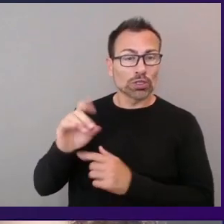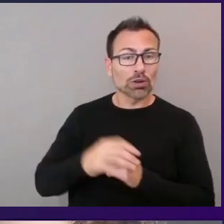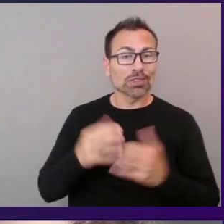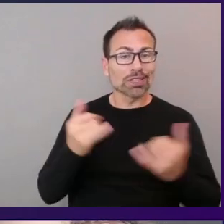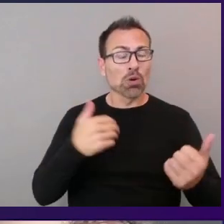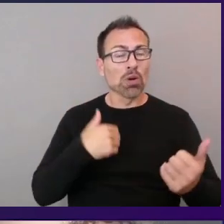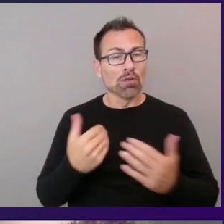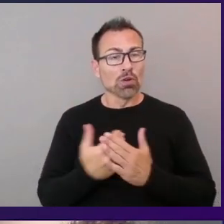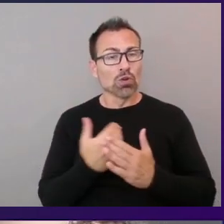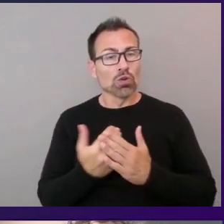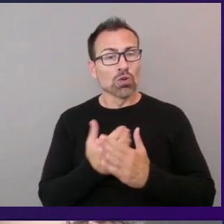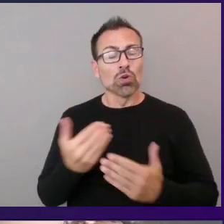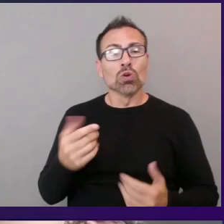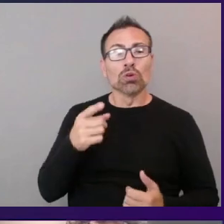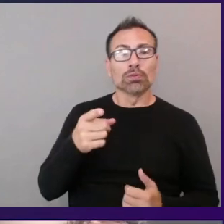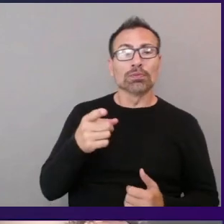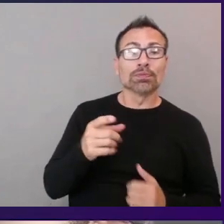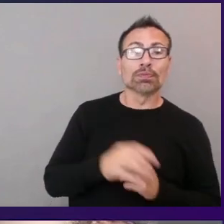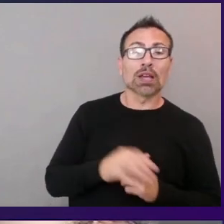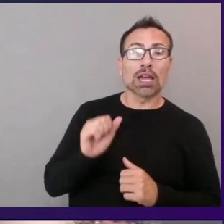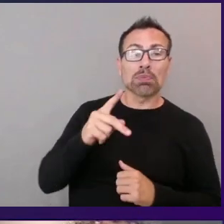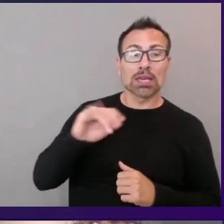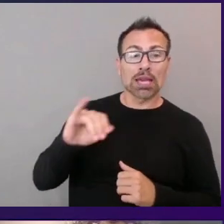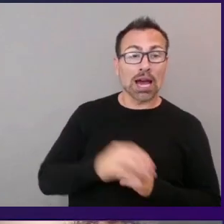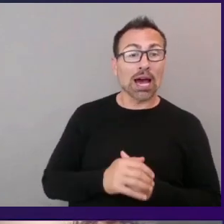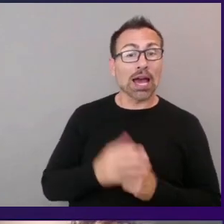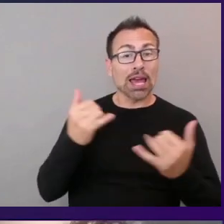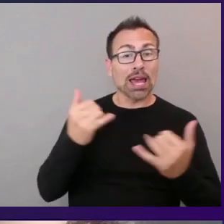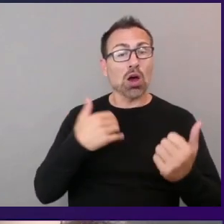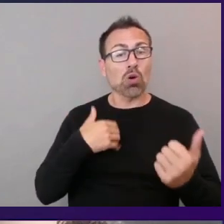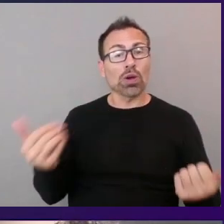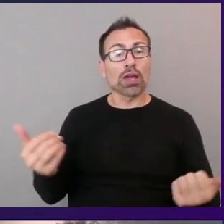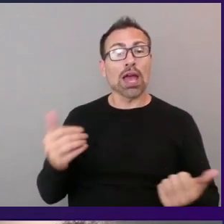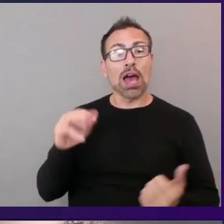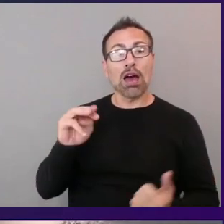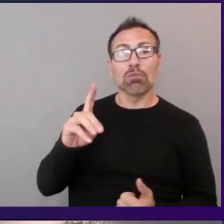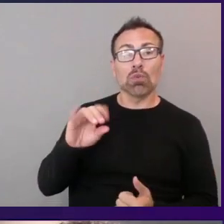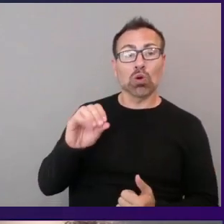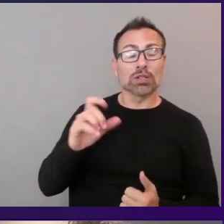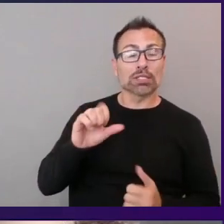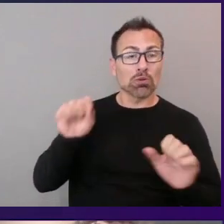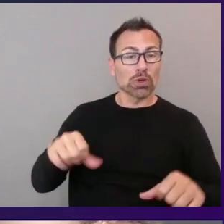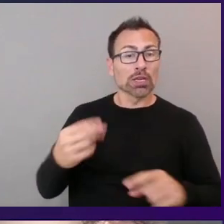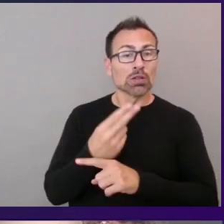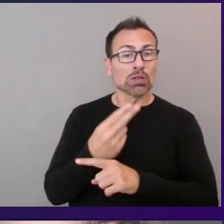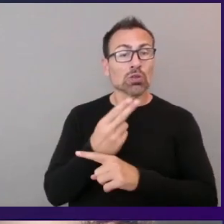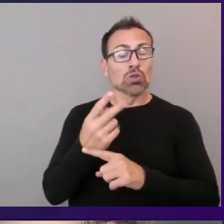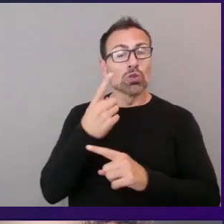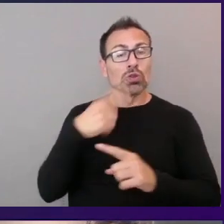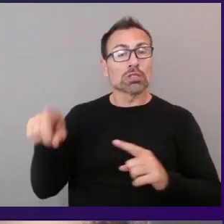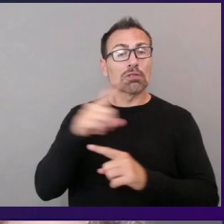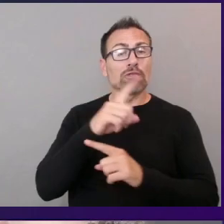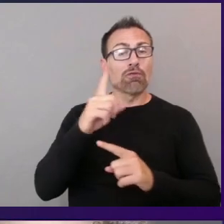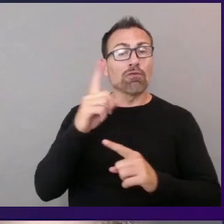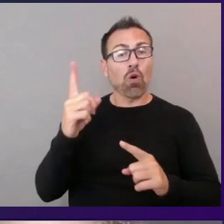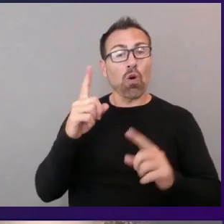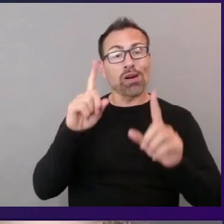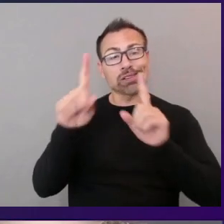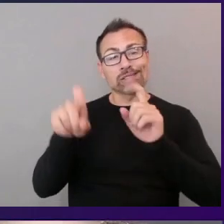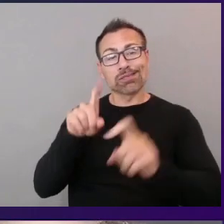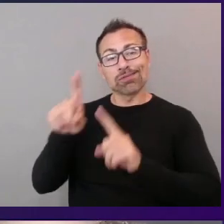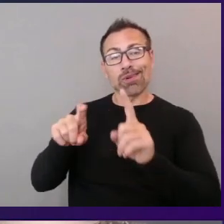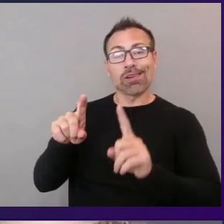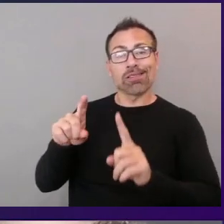models that we can use to start querying data. So what we can do, we can create a component to show the list of